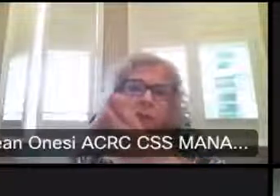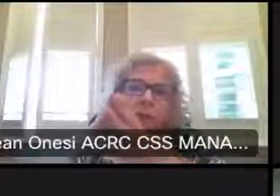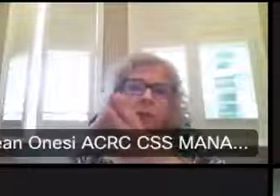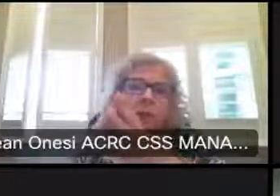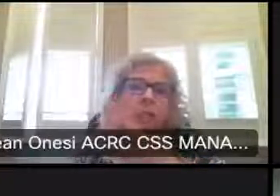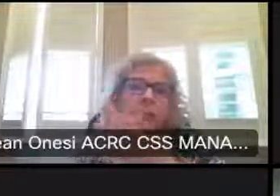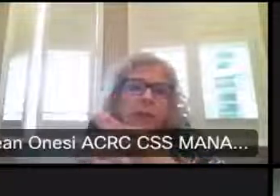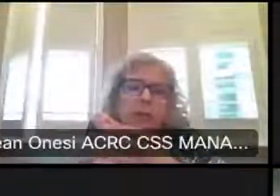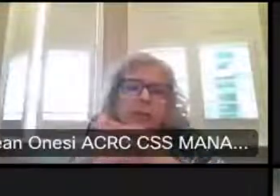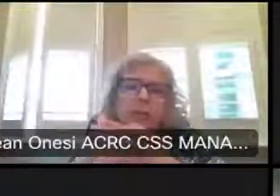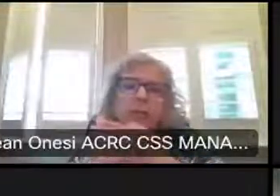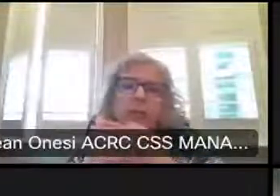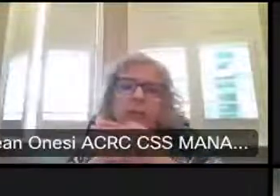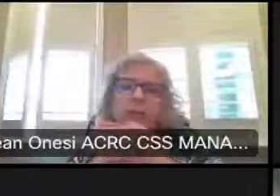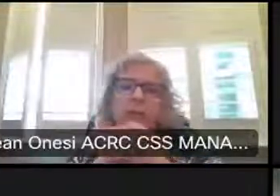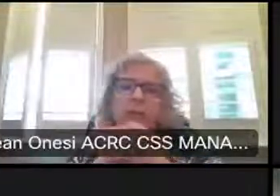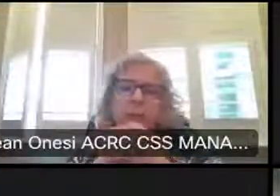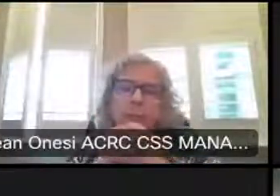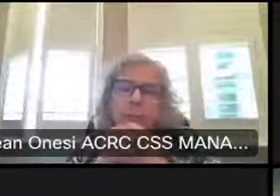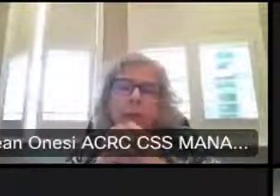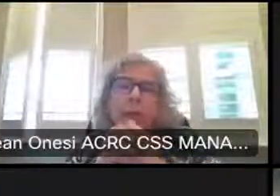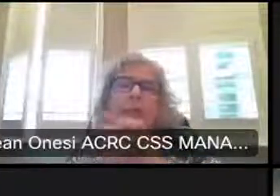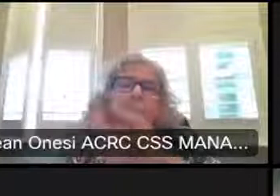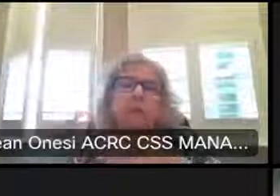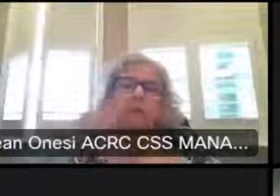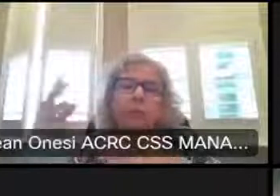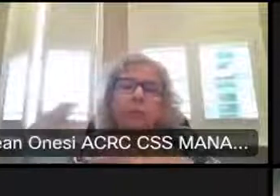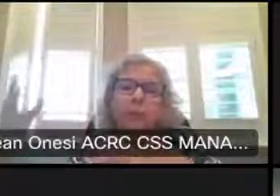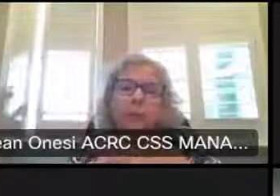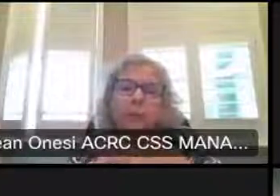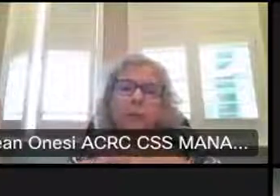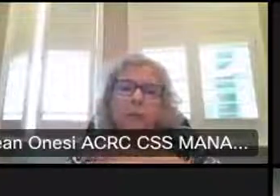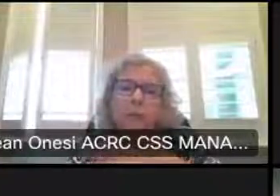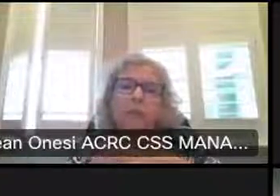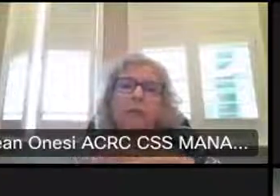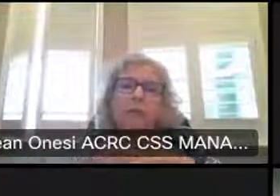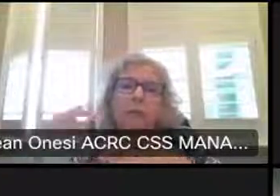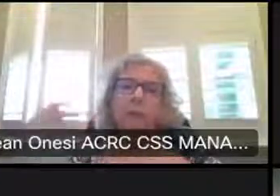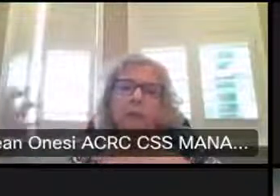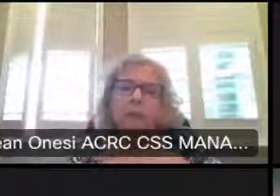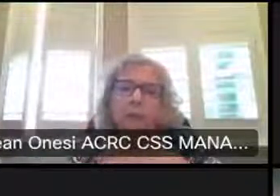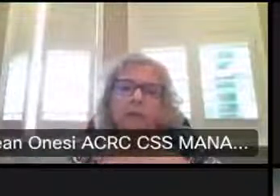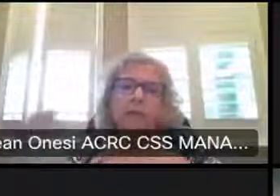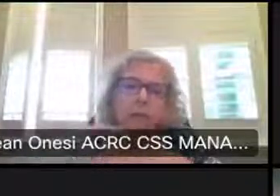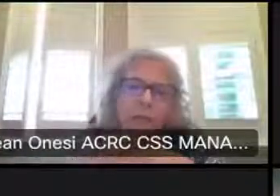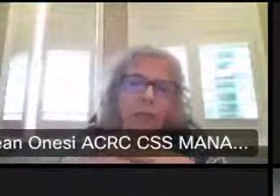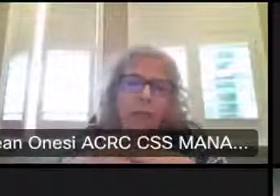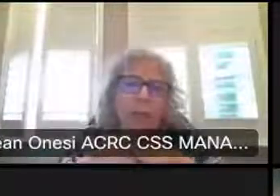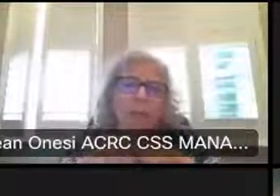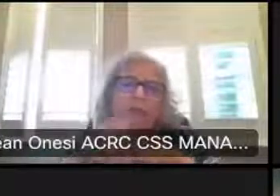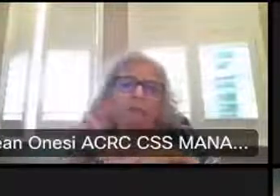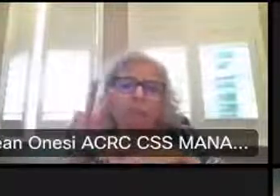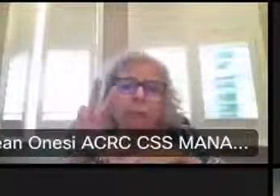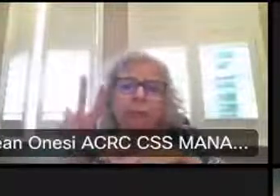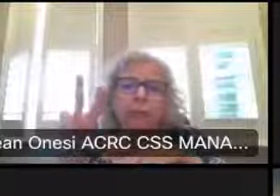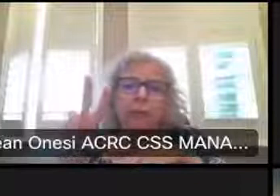vendors, transportation vendors that are really willing to enhance their routes and hire drivers. And